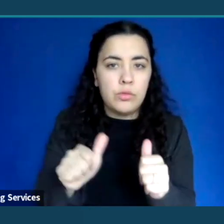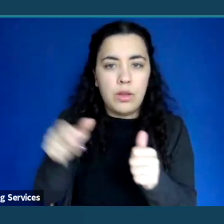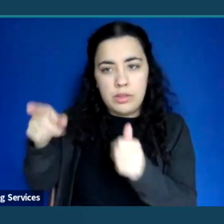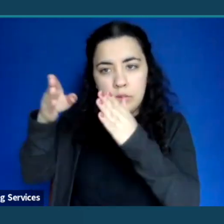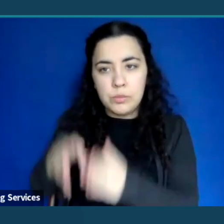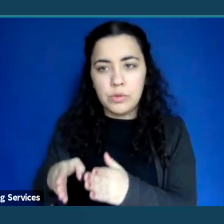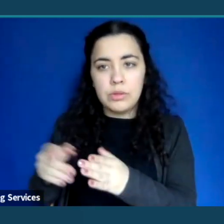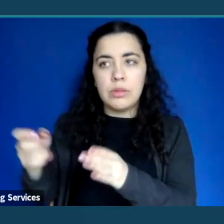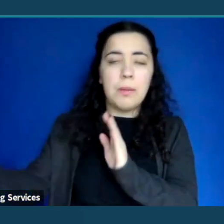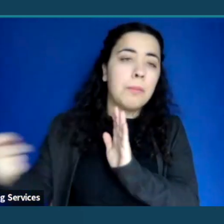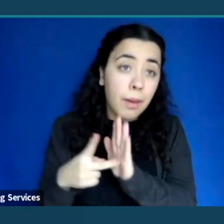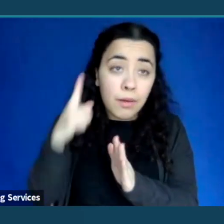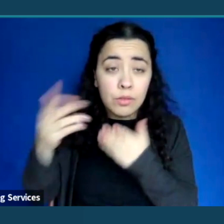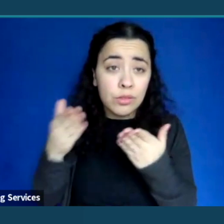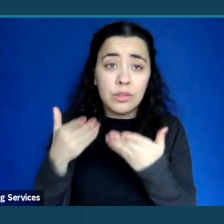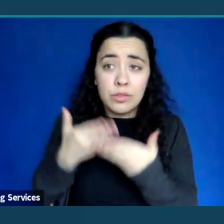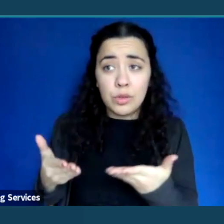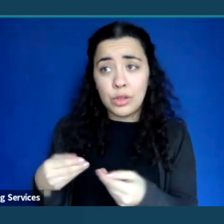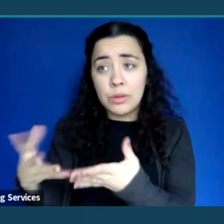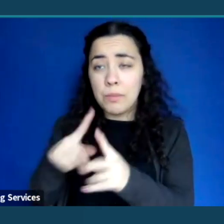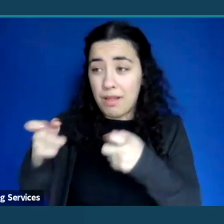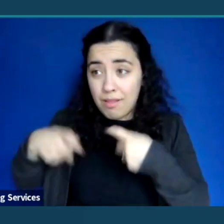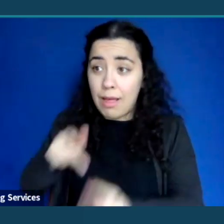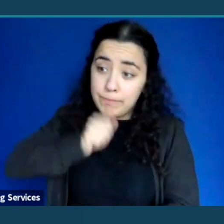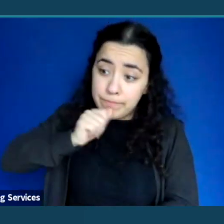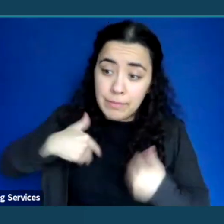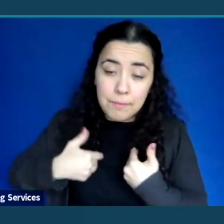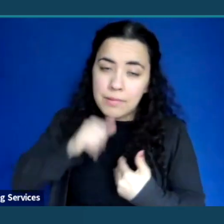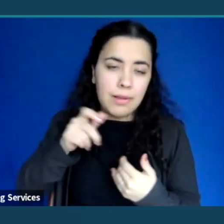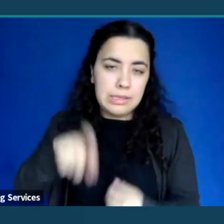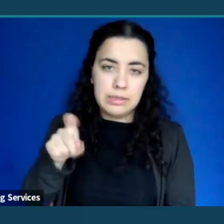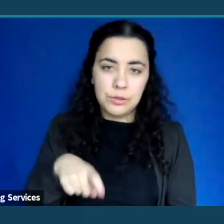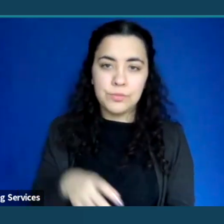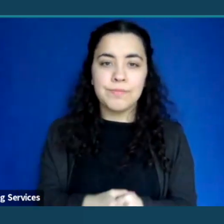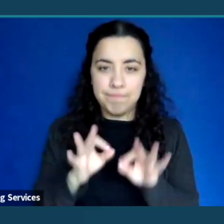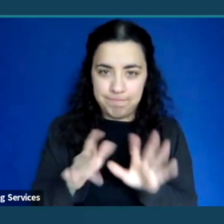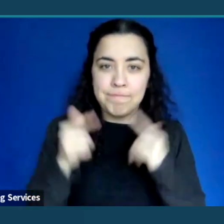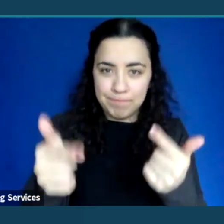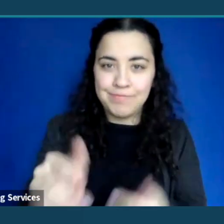back to receive goods or services, but you don't have to allow that animal.